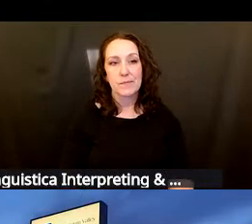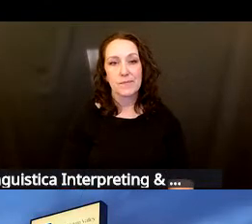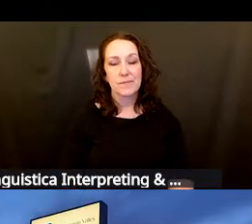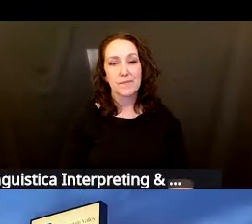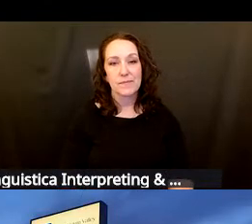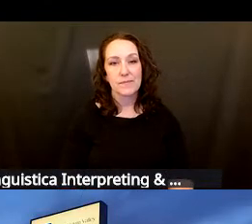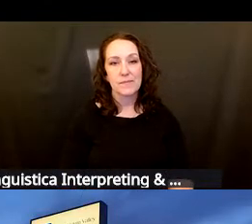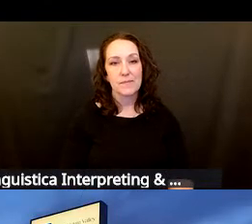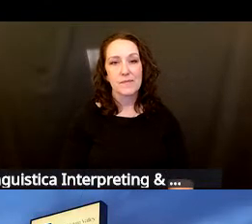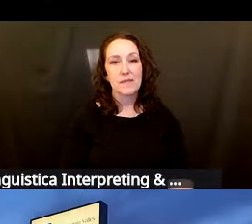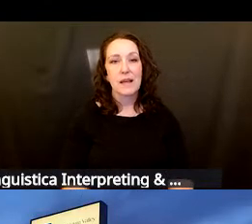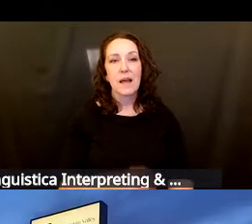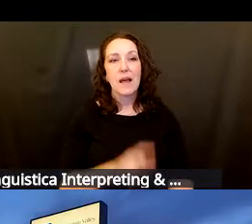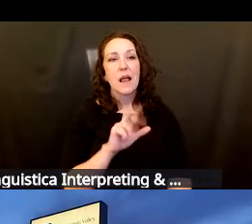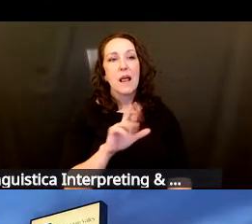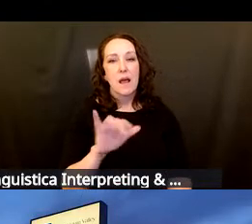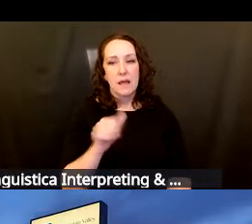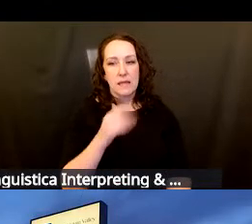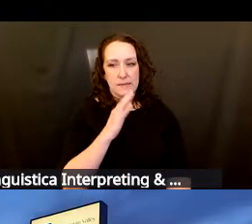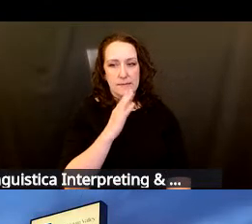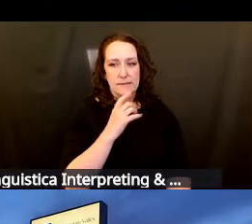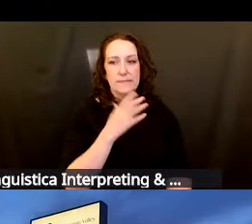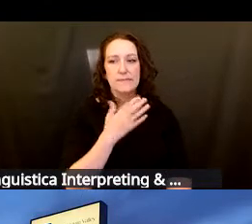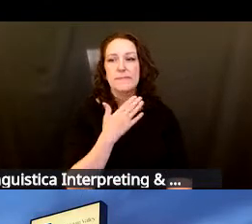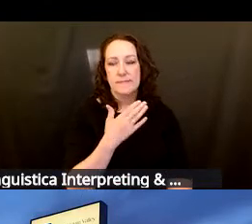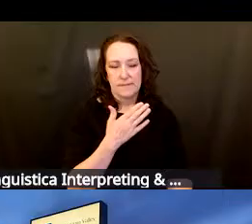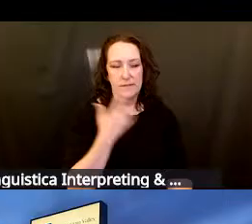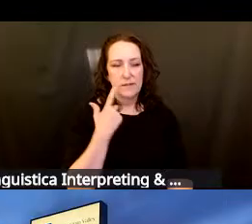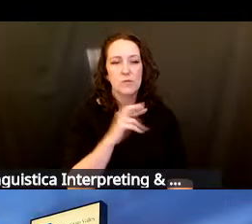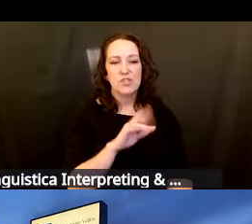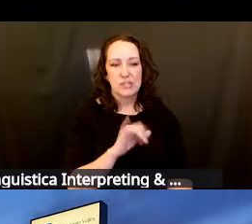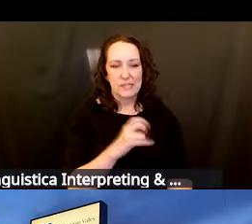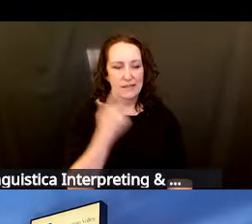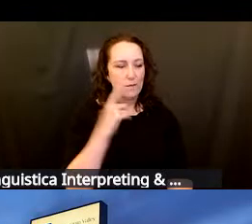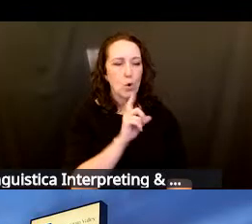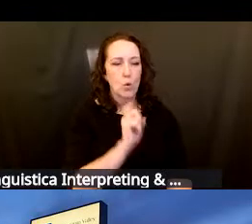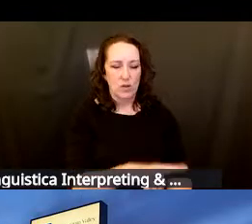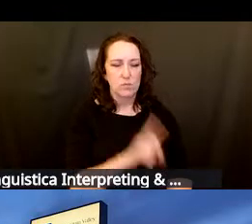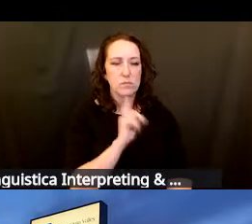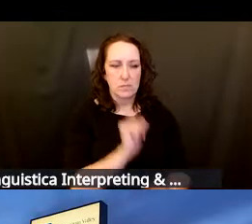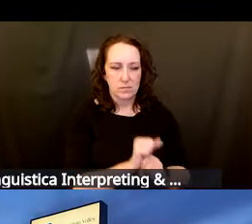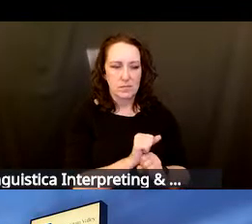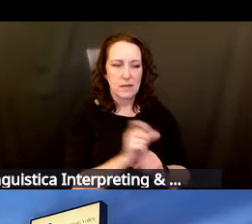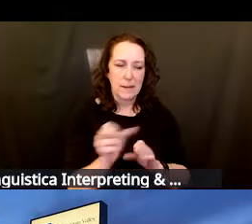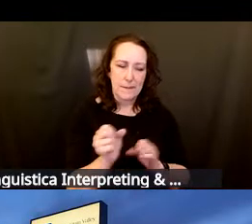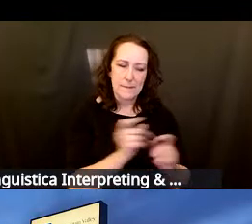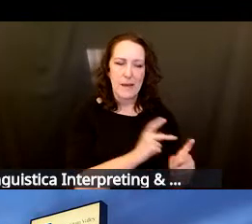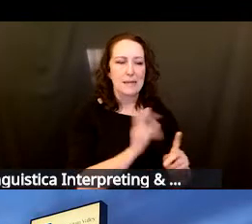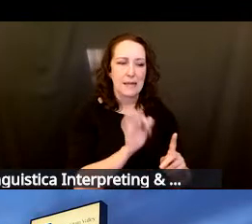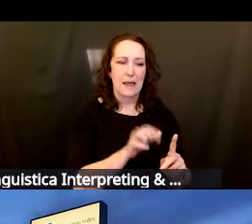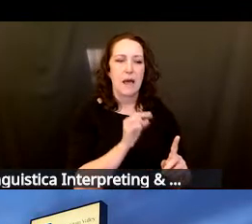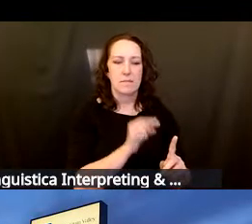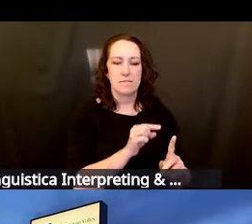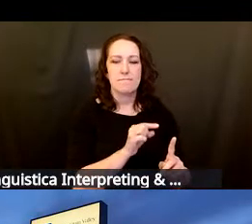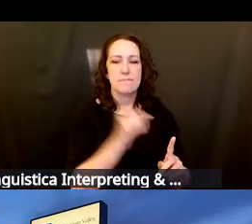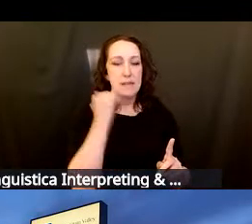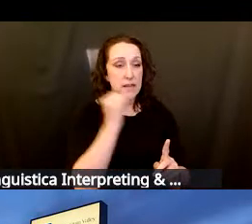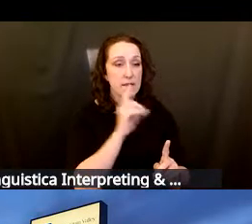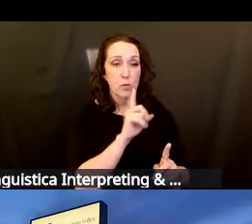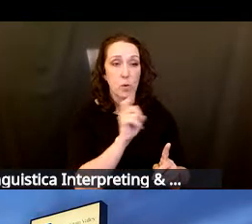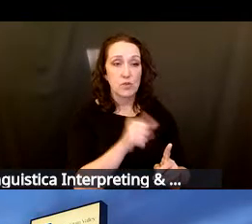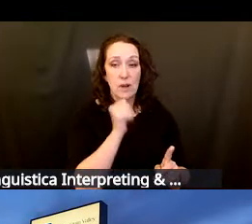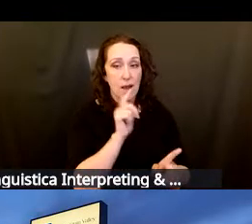This is Laura. Yeah, thank you, Regina, for that question. And we'll make sure to circle back with you if your question wasn't